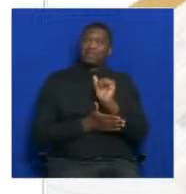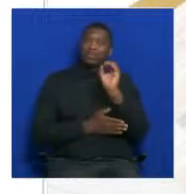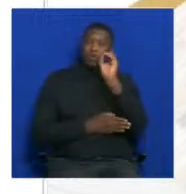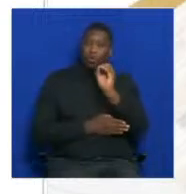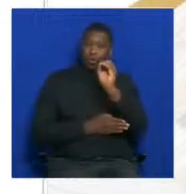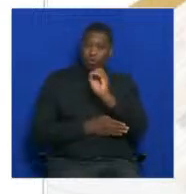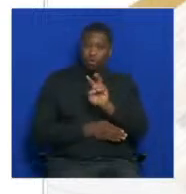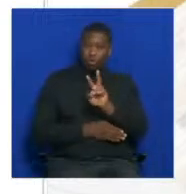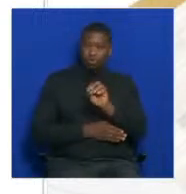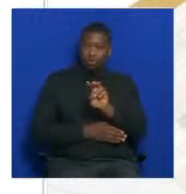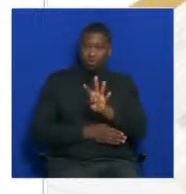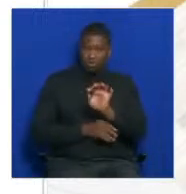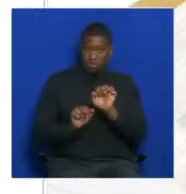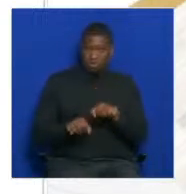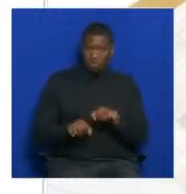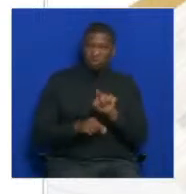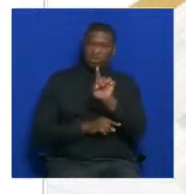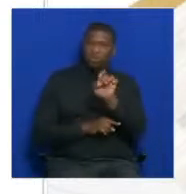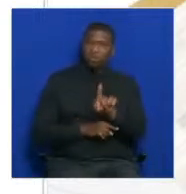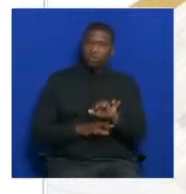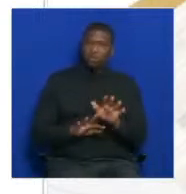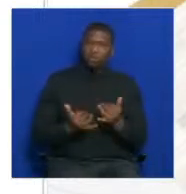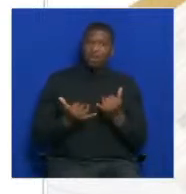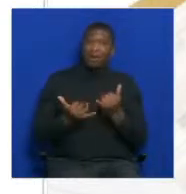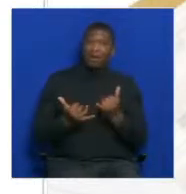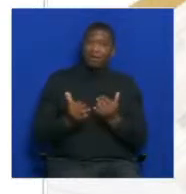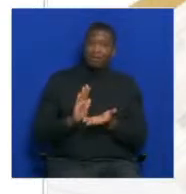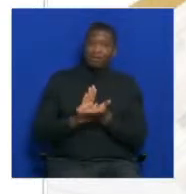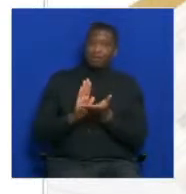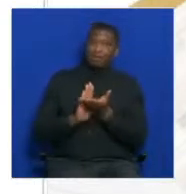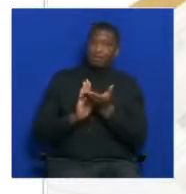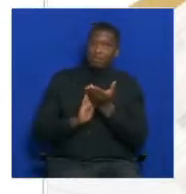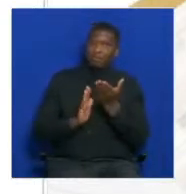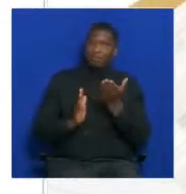So did the current version differ much from version 1?